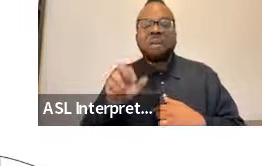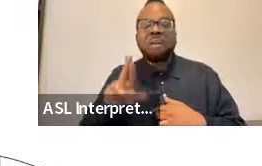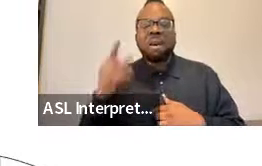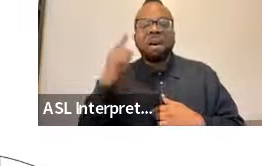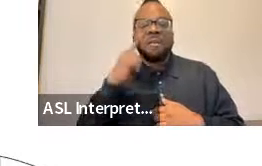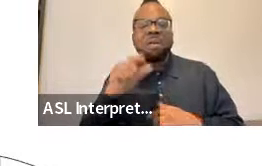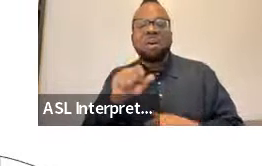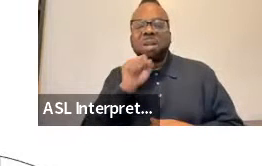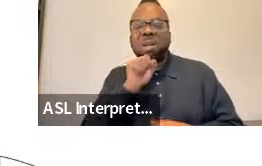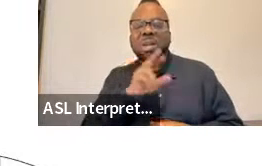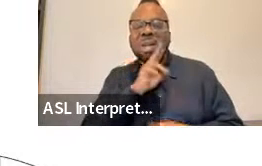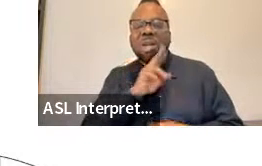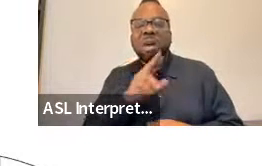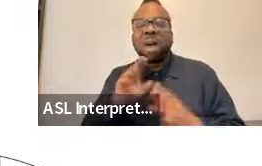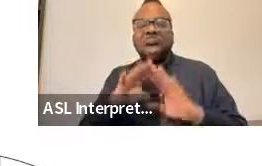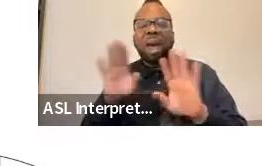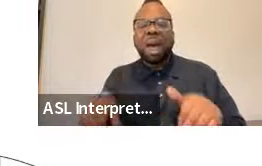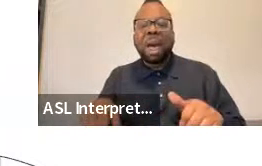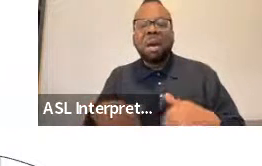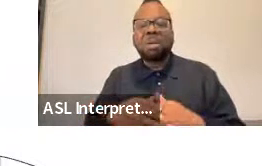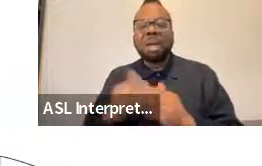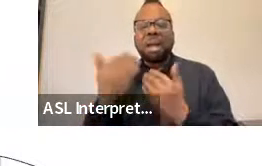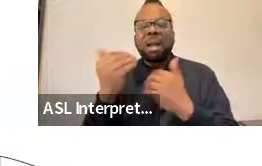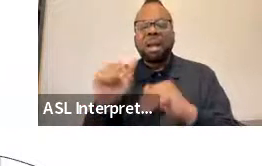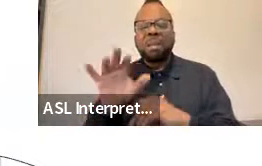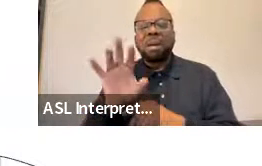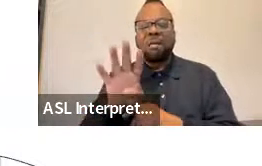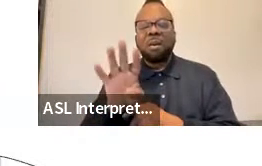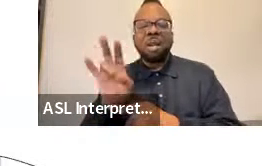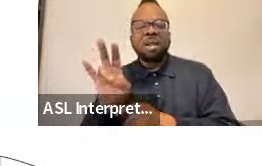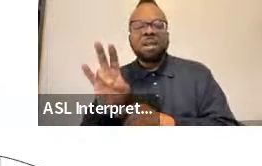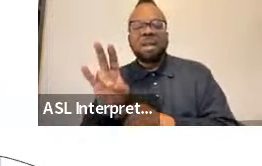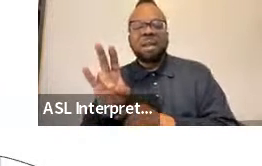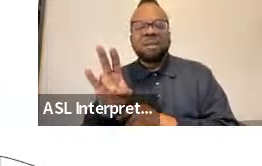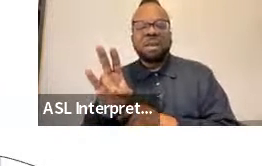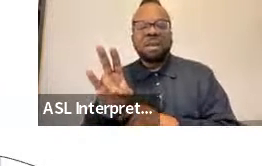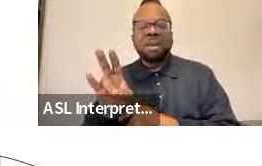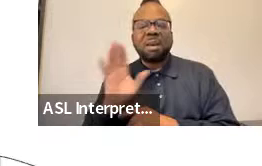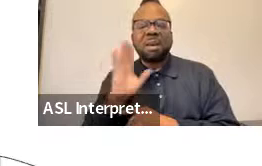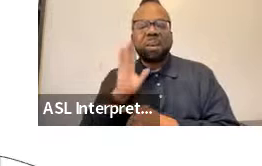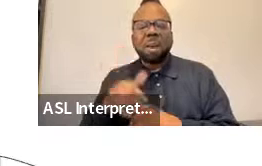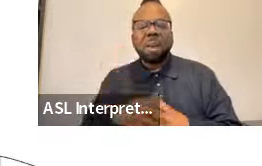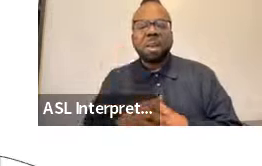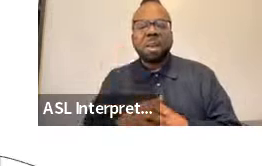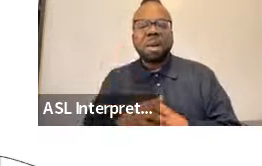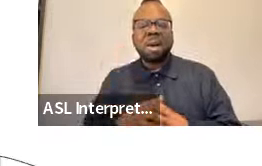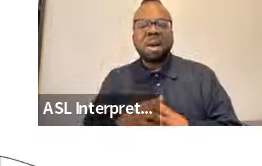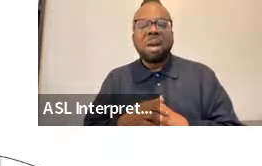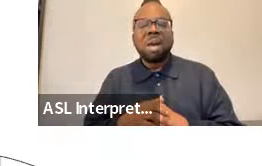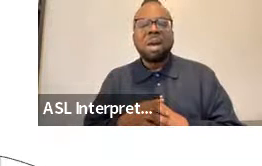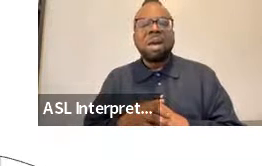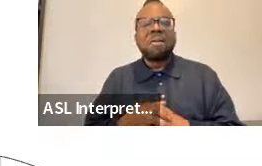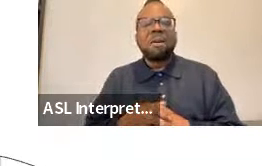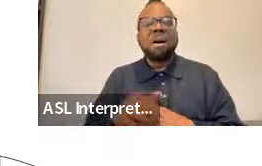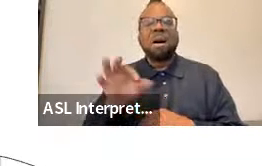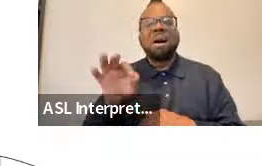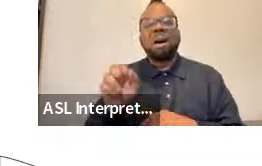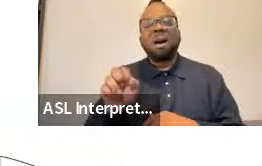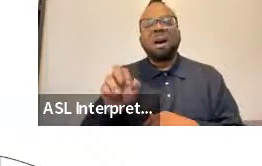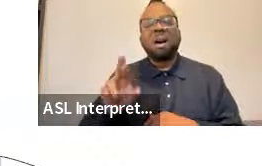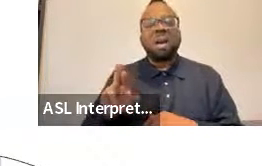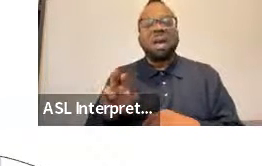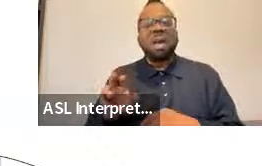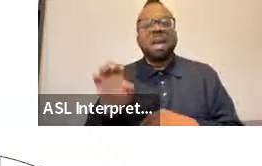limited to 47 units, no matter what kind of housing they're providing. We're proposing for R8B districts and all other districts